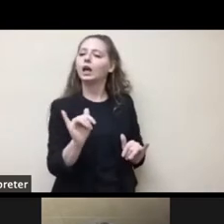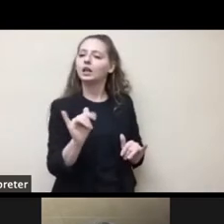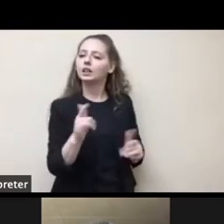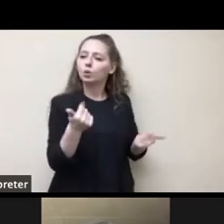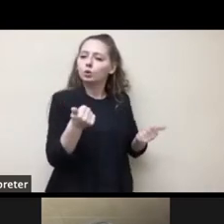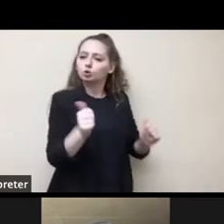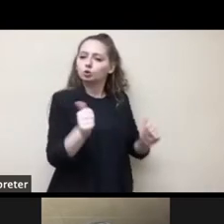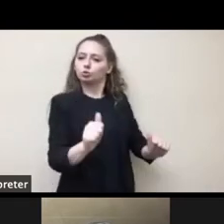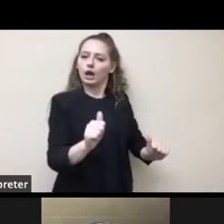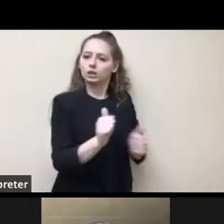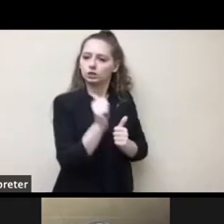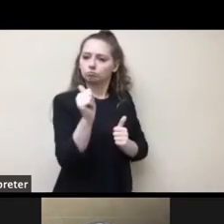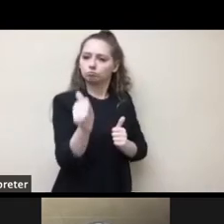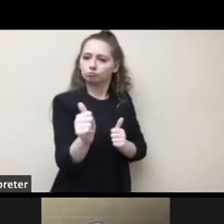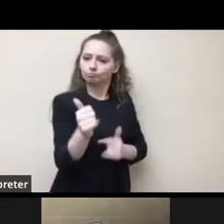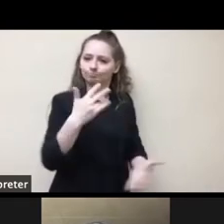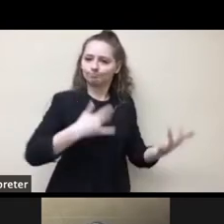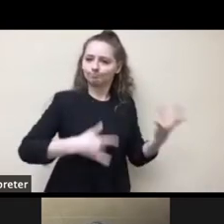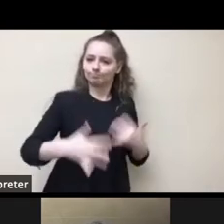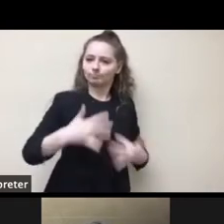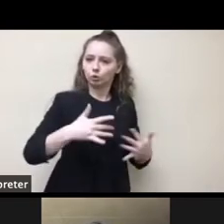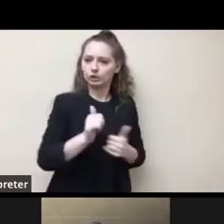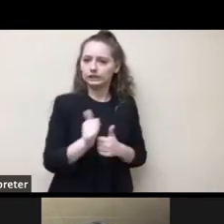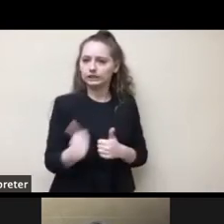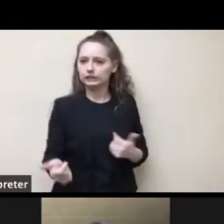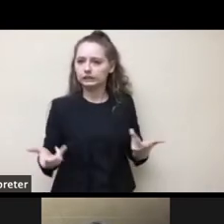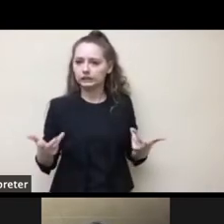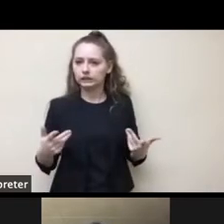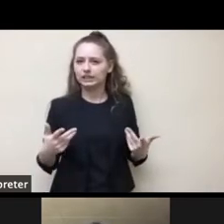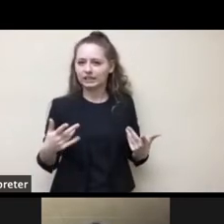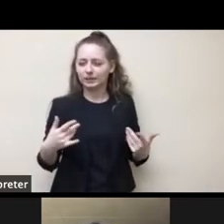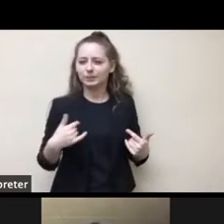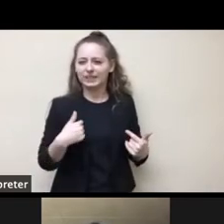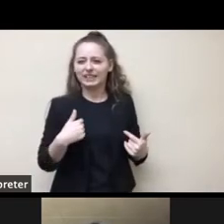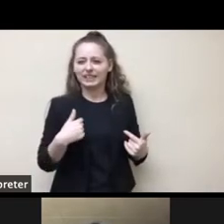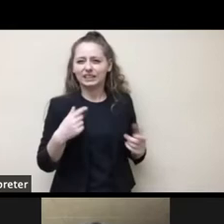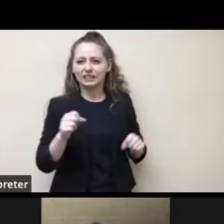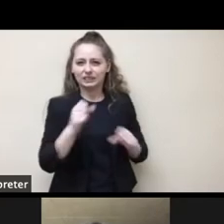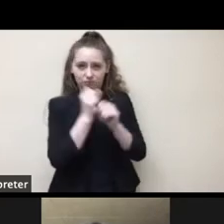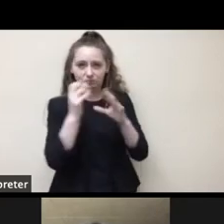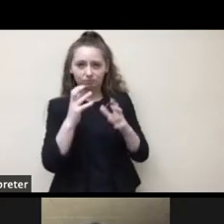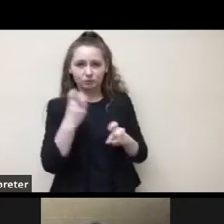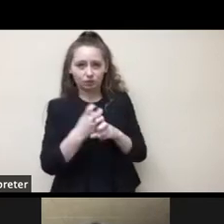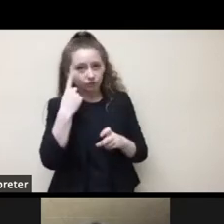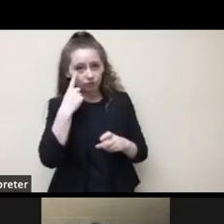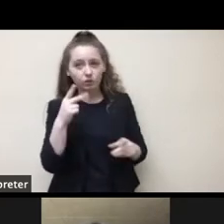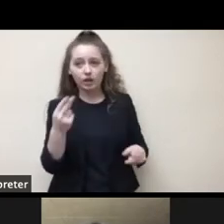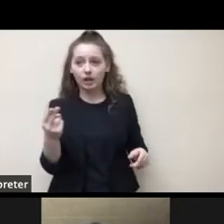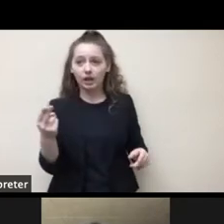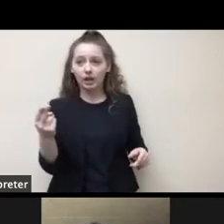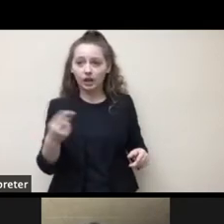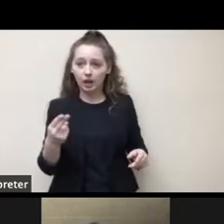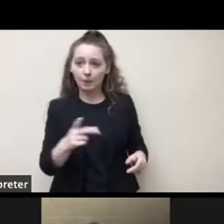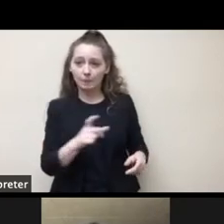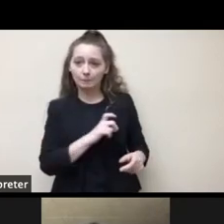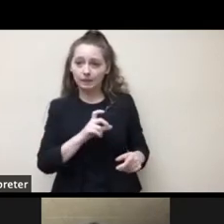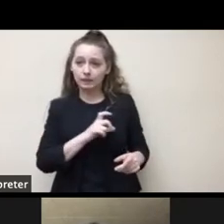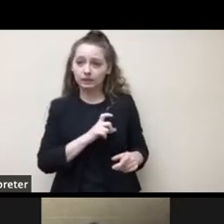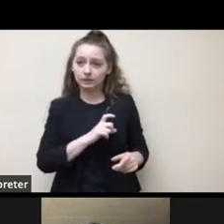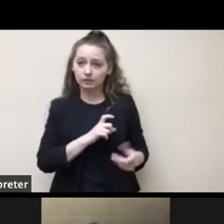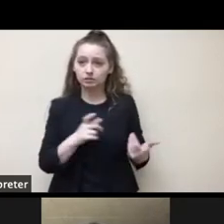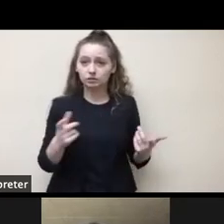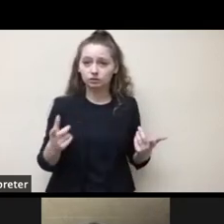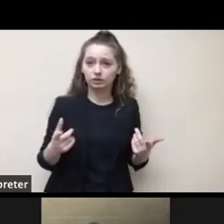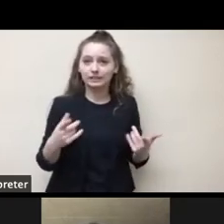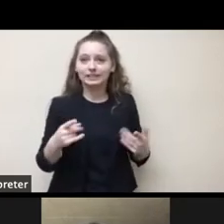imagine how tough of a decision that is for a Hammond police officer. We want our kids to do stuff to keep out of trouble, and they're keeping out of trouble. And we're saying, hey,